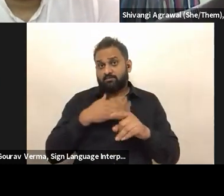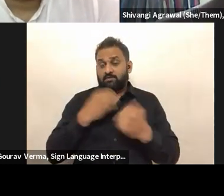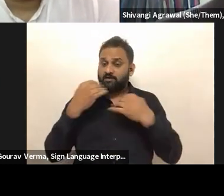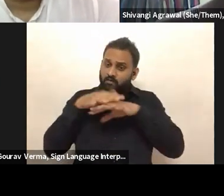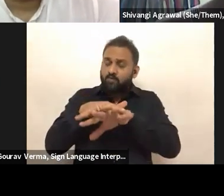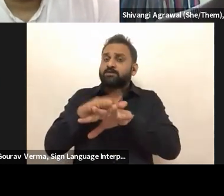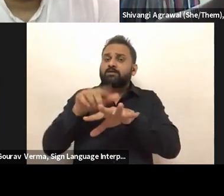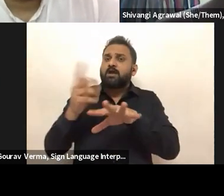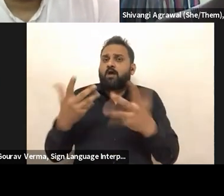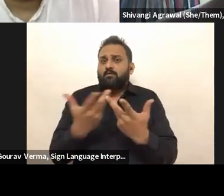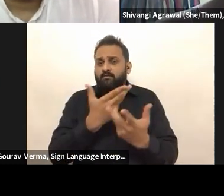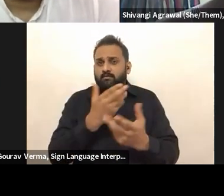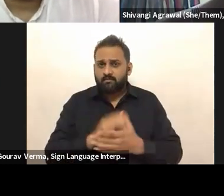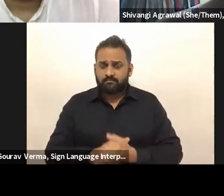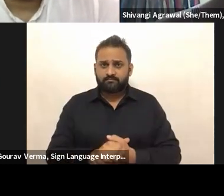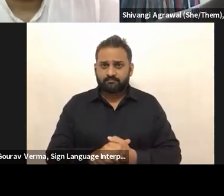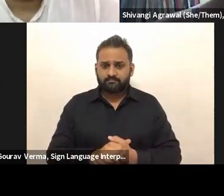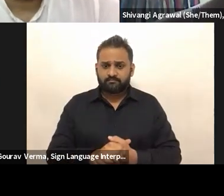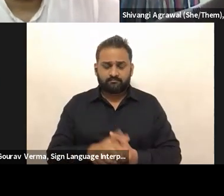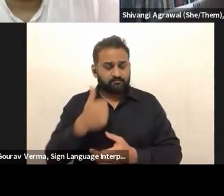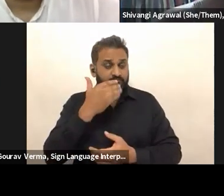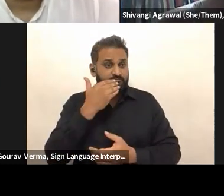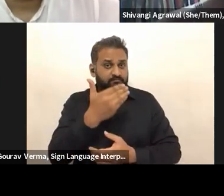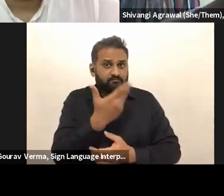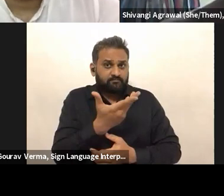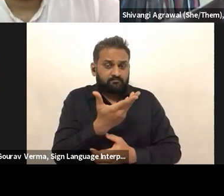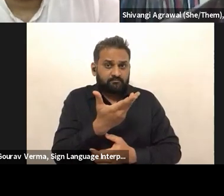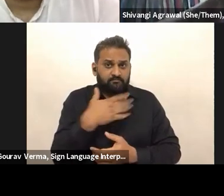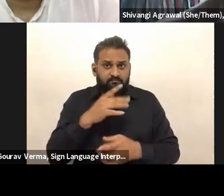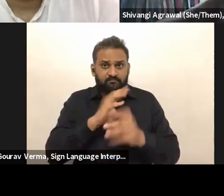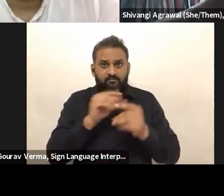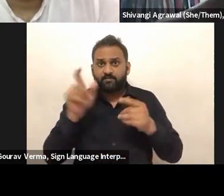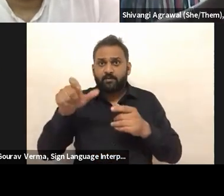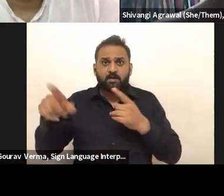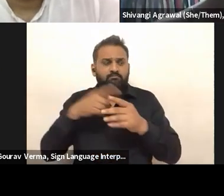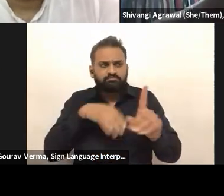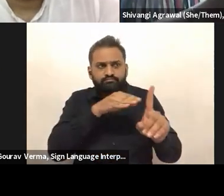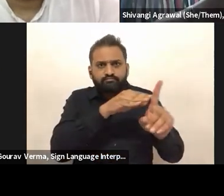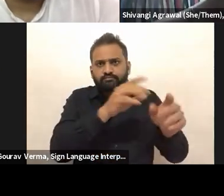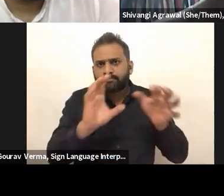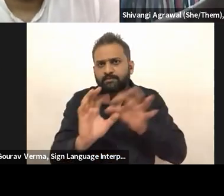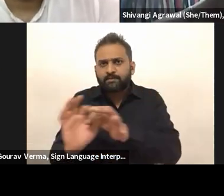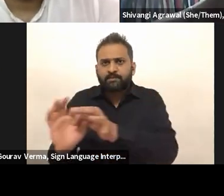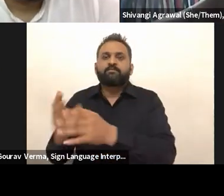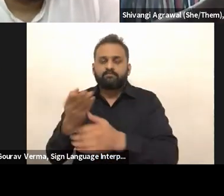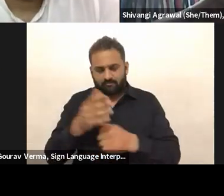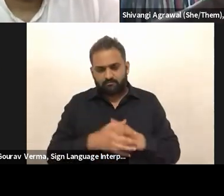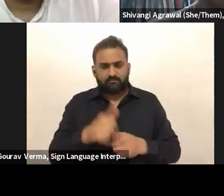inclusion? And thank you for that. And I'll have a follow-up as well. Thank you, Shivangi.